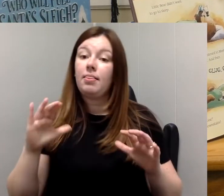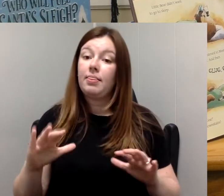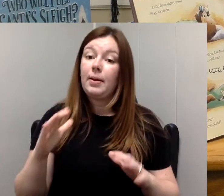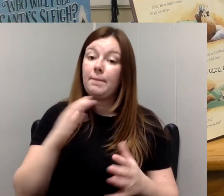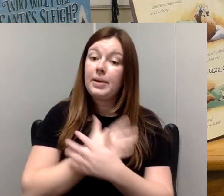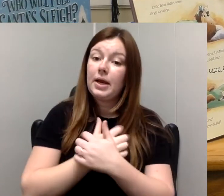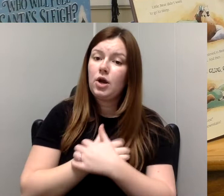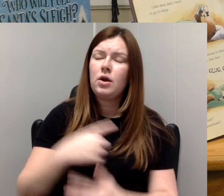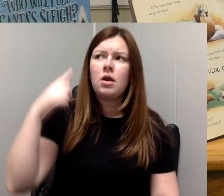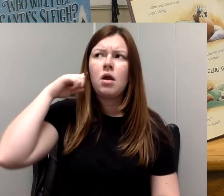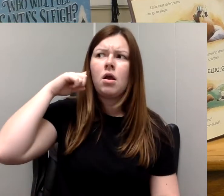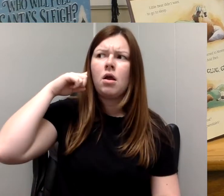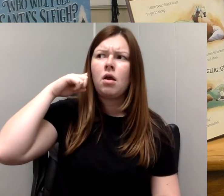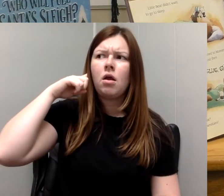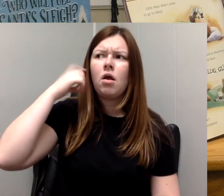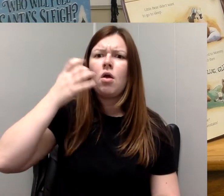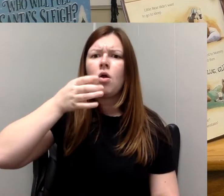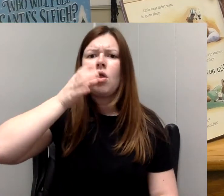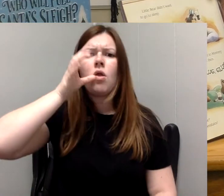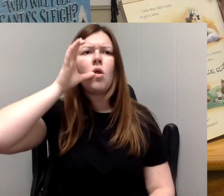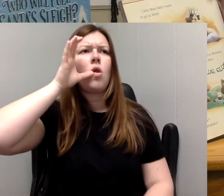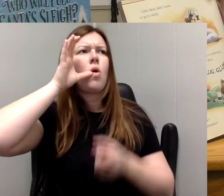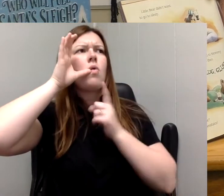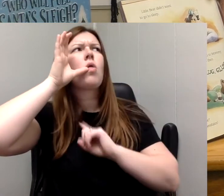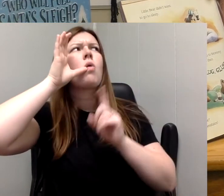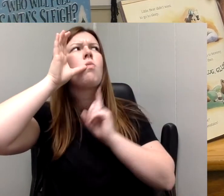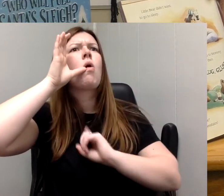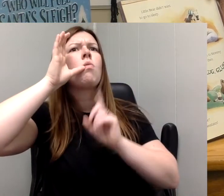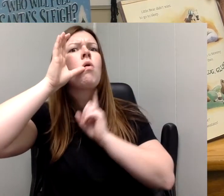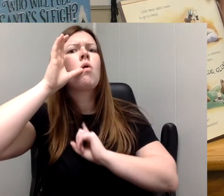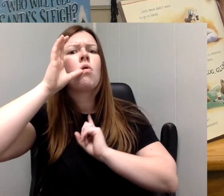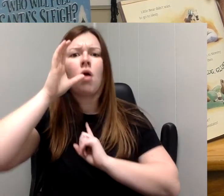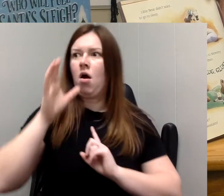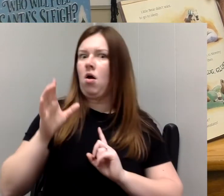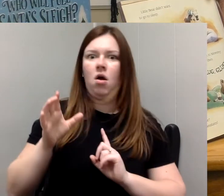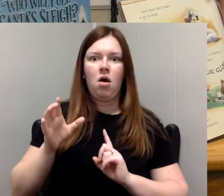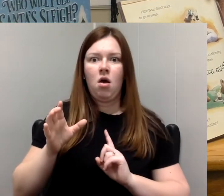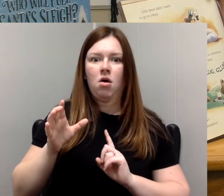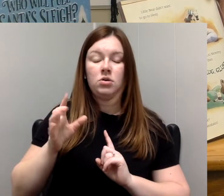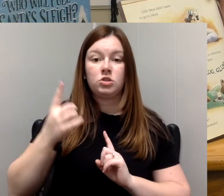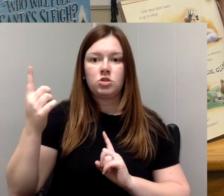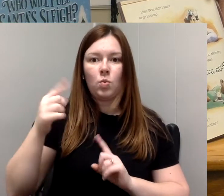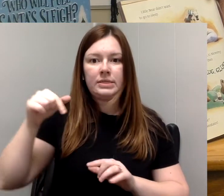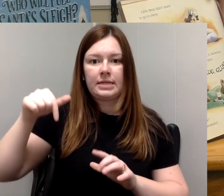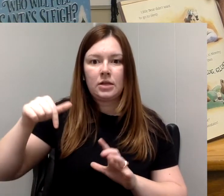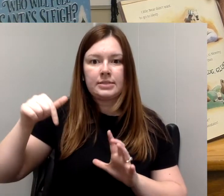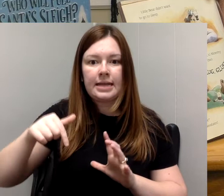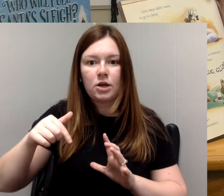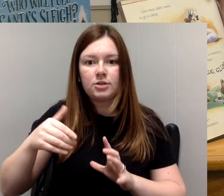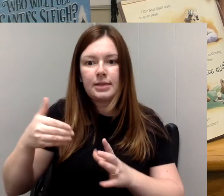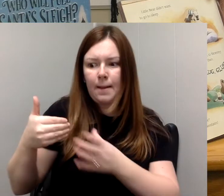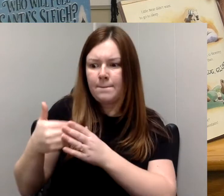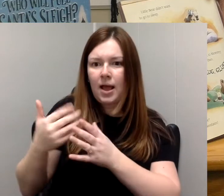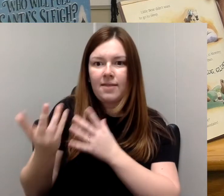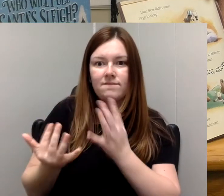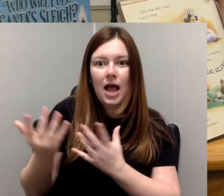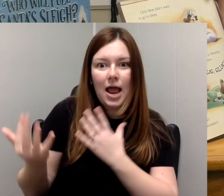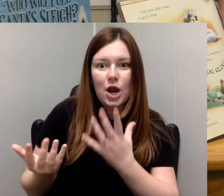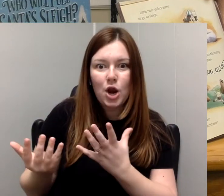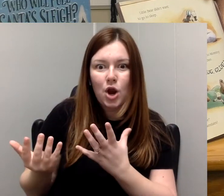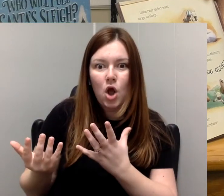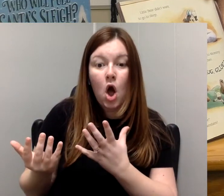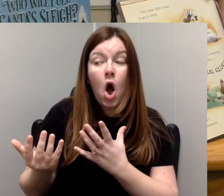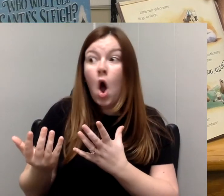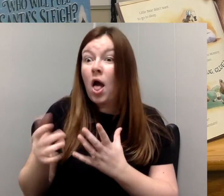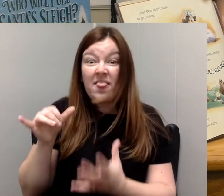was that noise? Someone was downstairs. Someone big was sitting by the fireplace. Yes, whispered Little Bear. It's